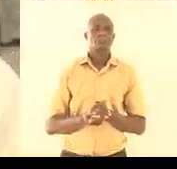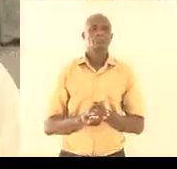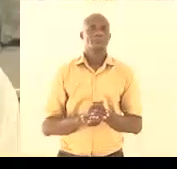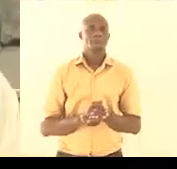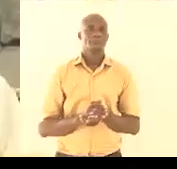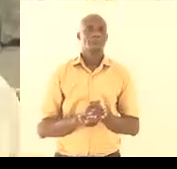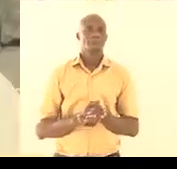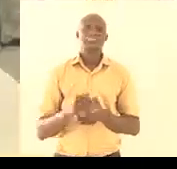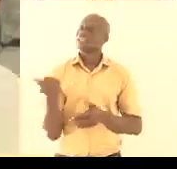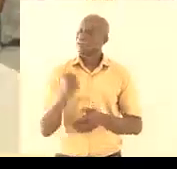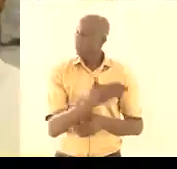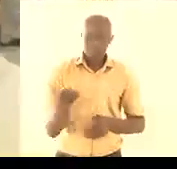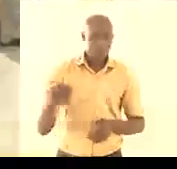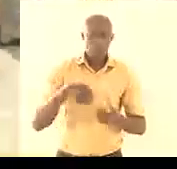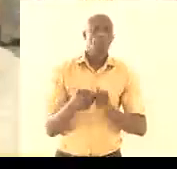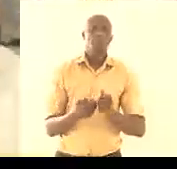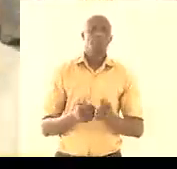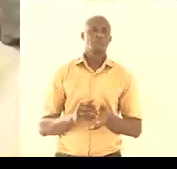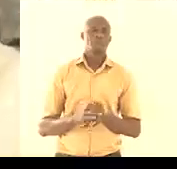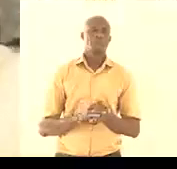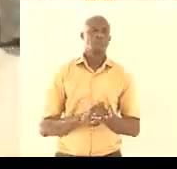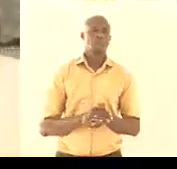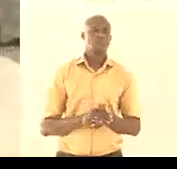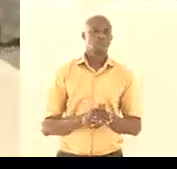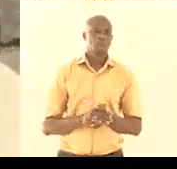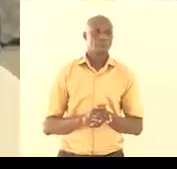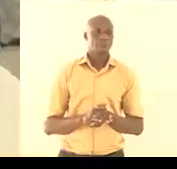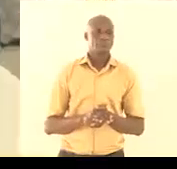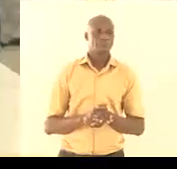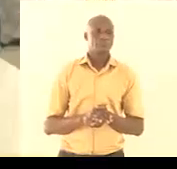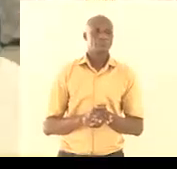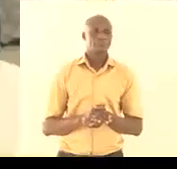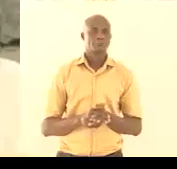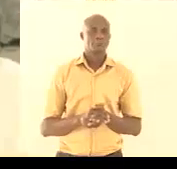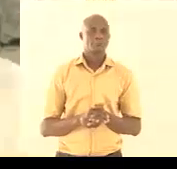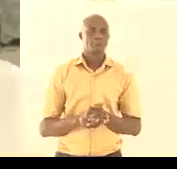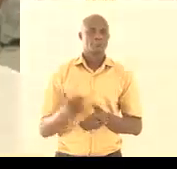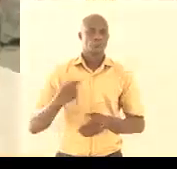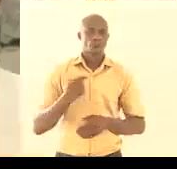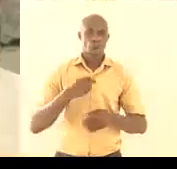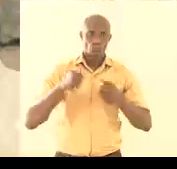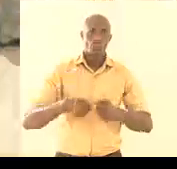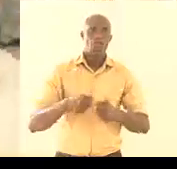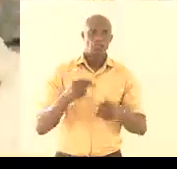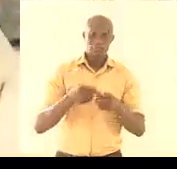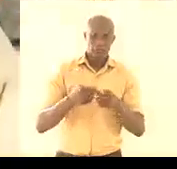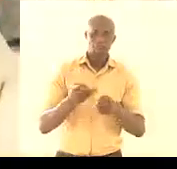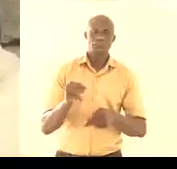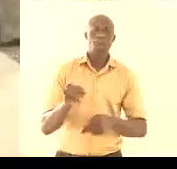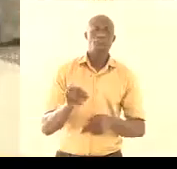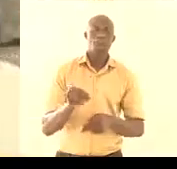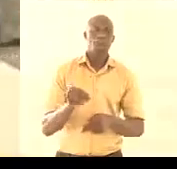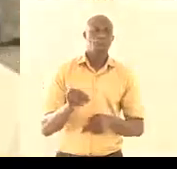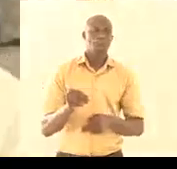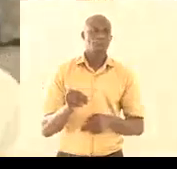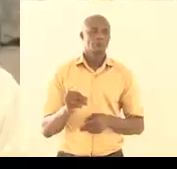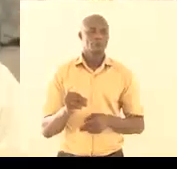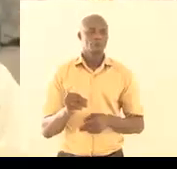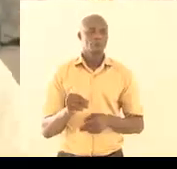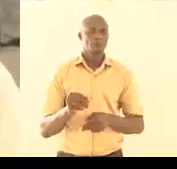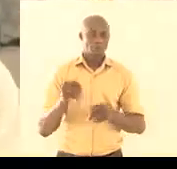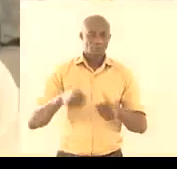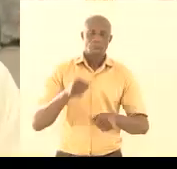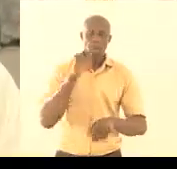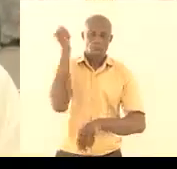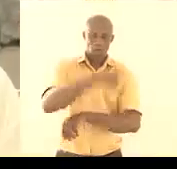sorting, or 419, or ethnic bigotry, we can call them Calvary. Calvary has